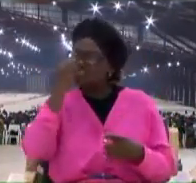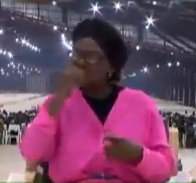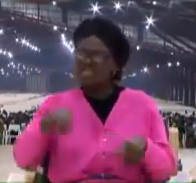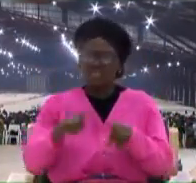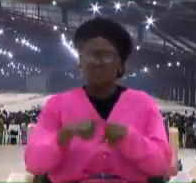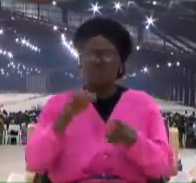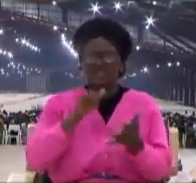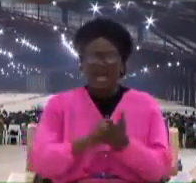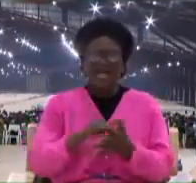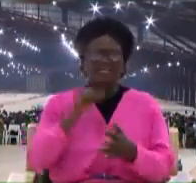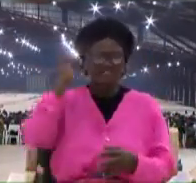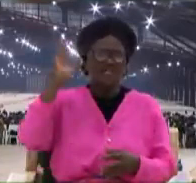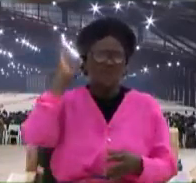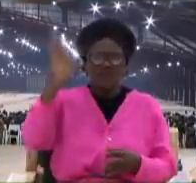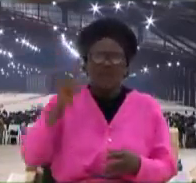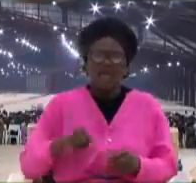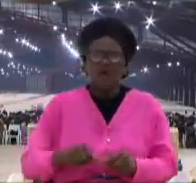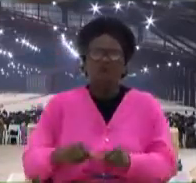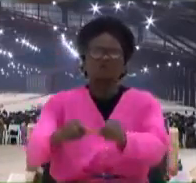continue to shine."